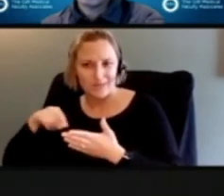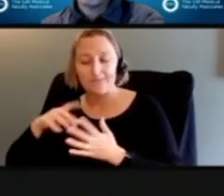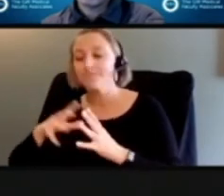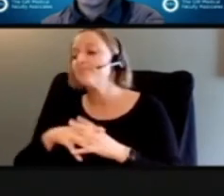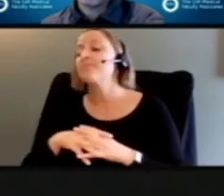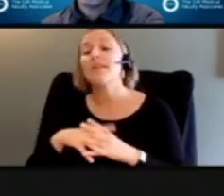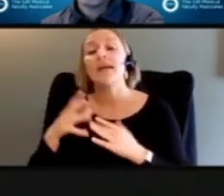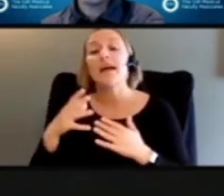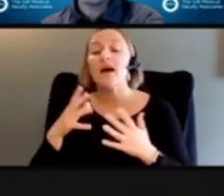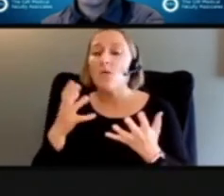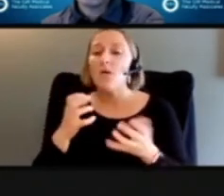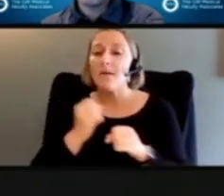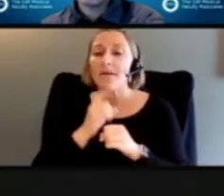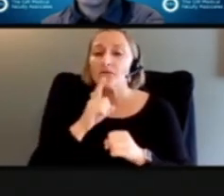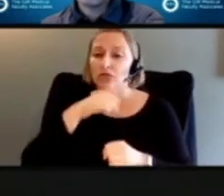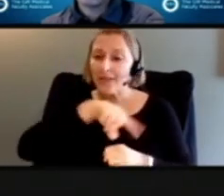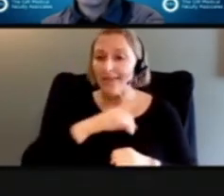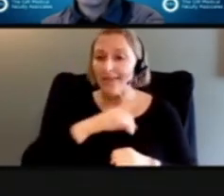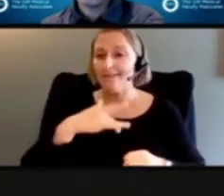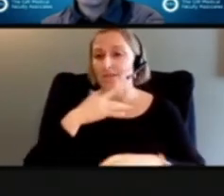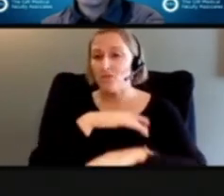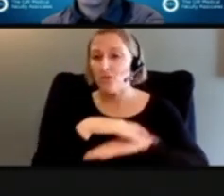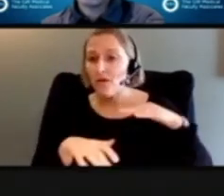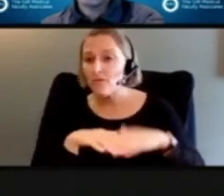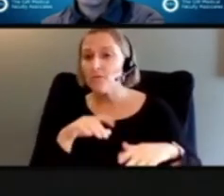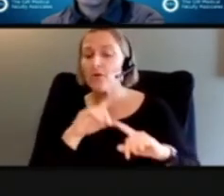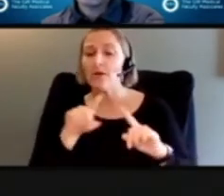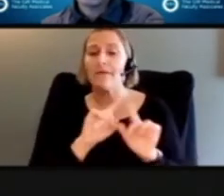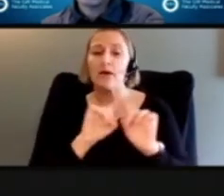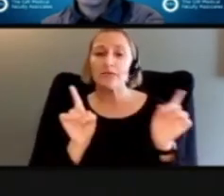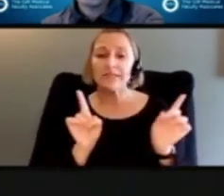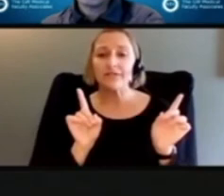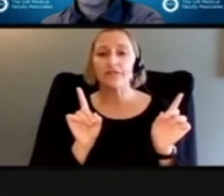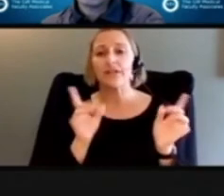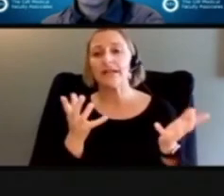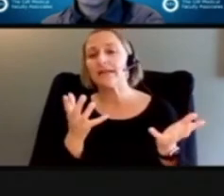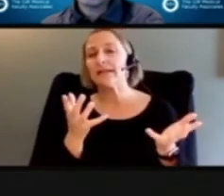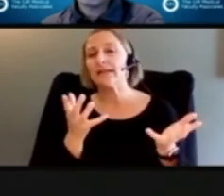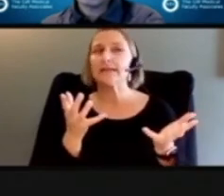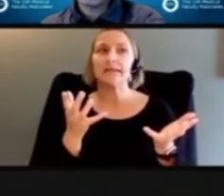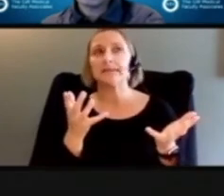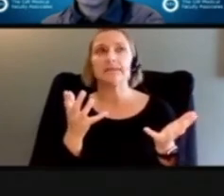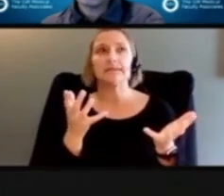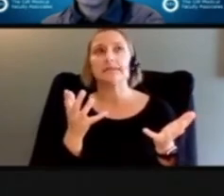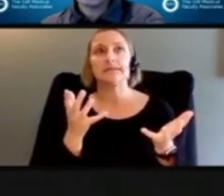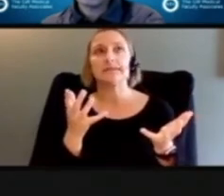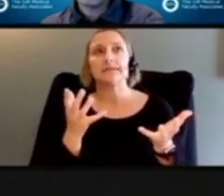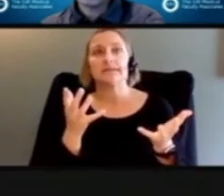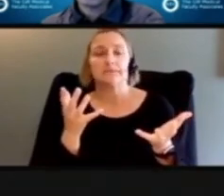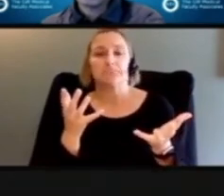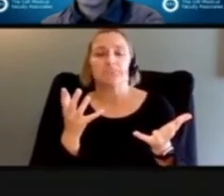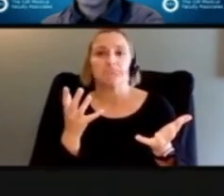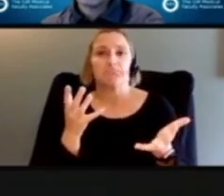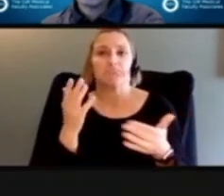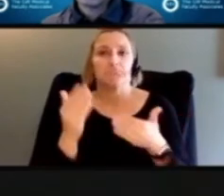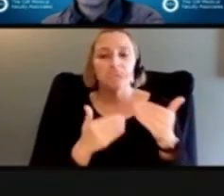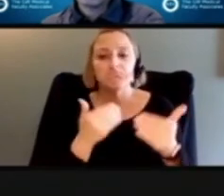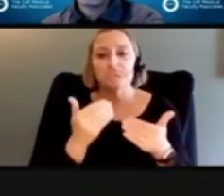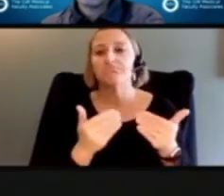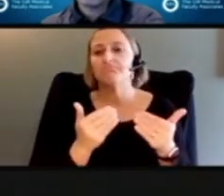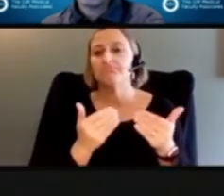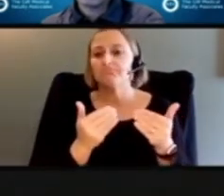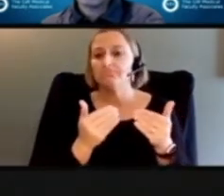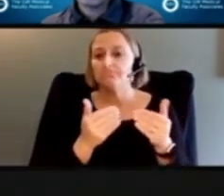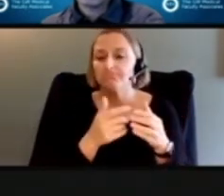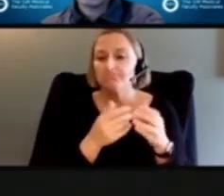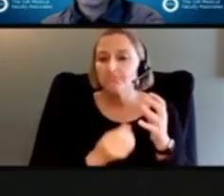they feel comfortable about all of the different, I guess, the evolution, so to speak, and continued growth of